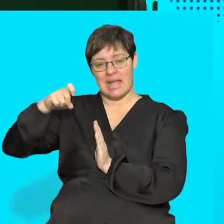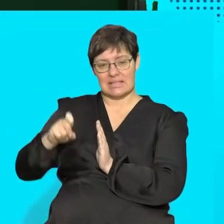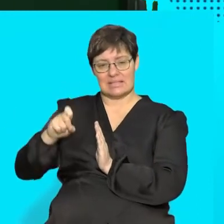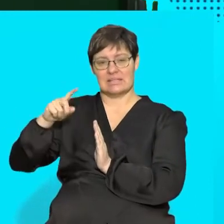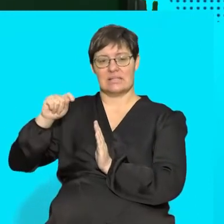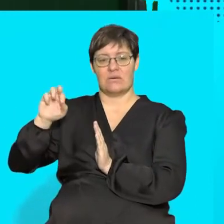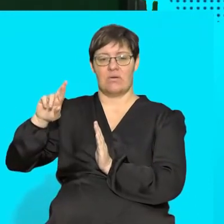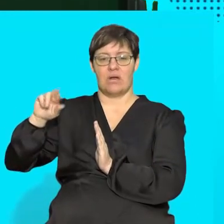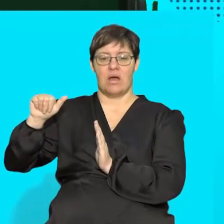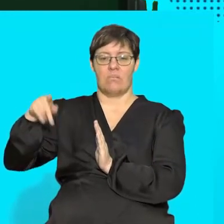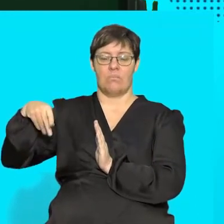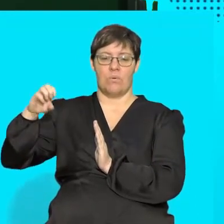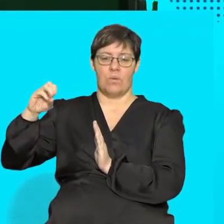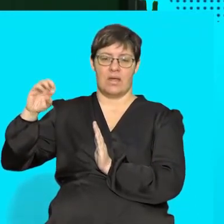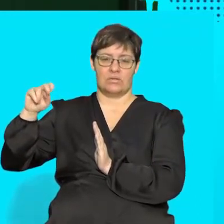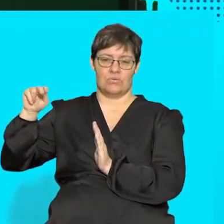the extrapolation.